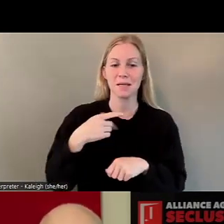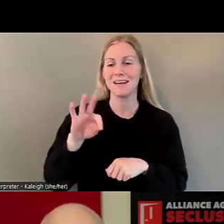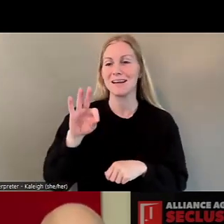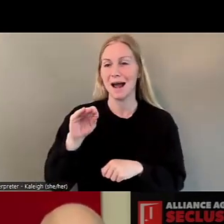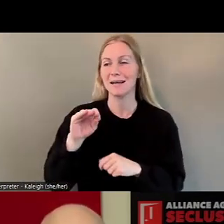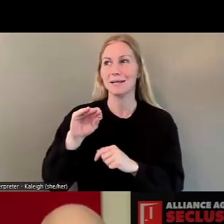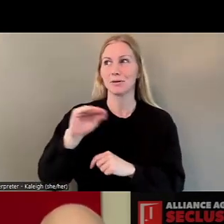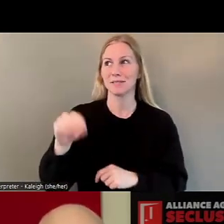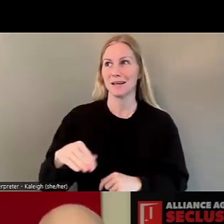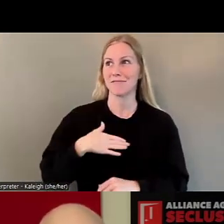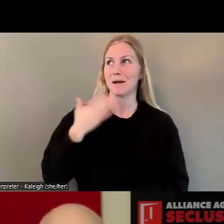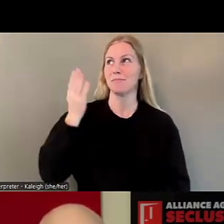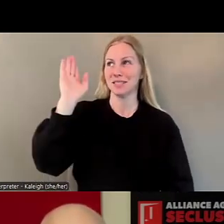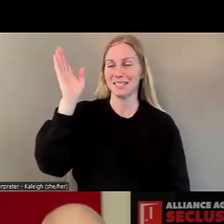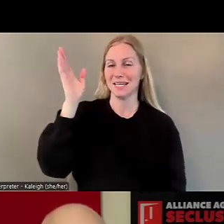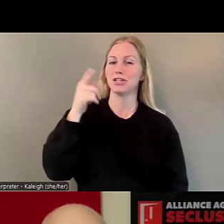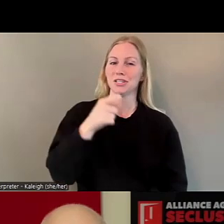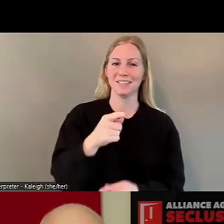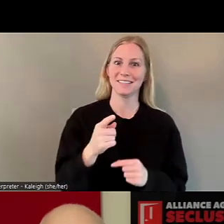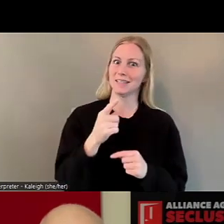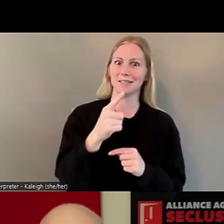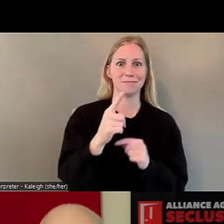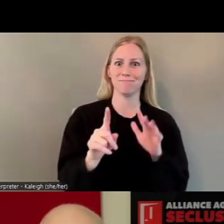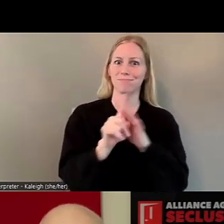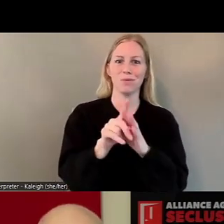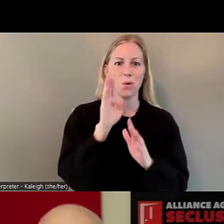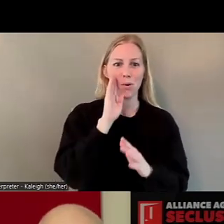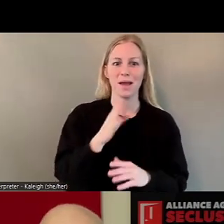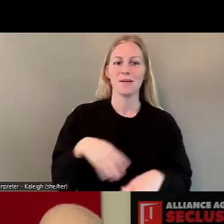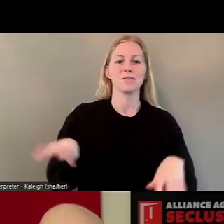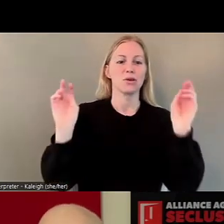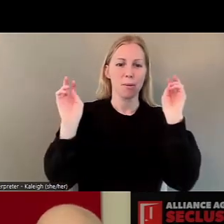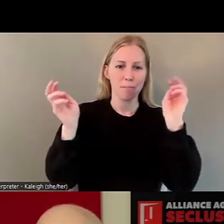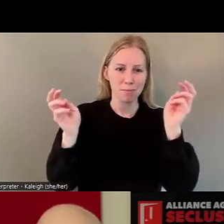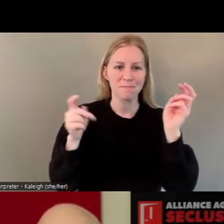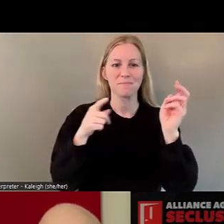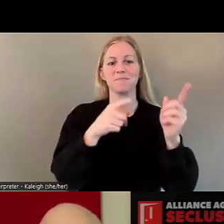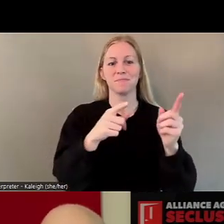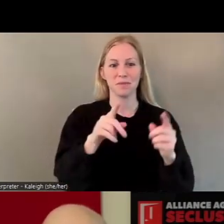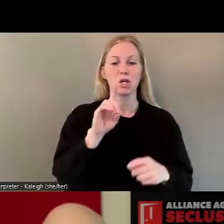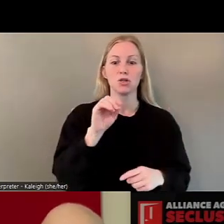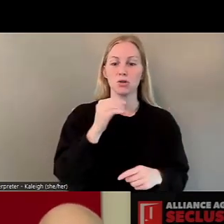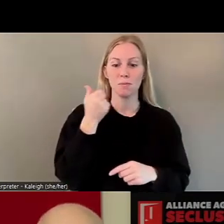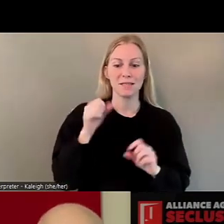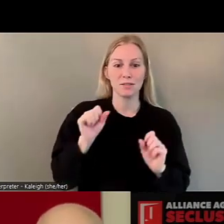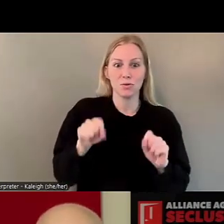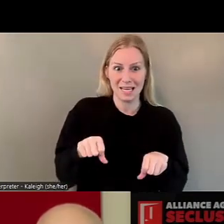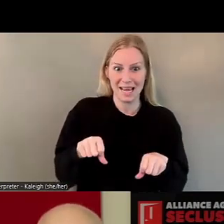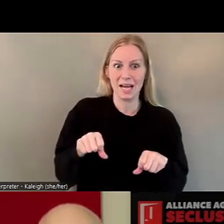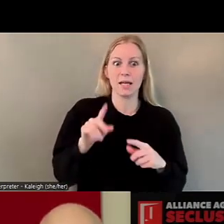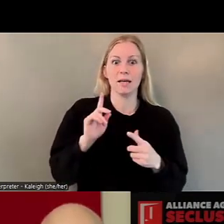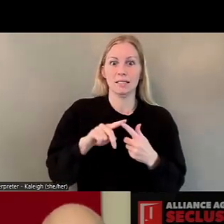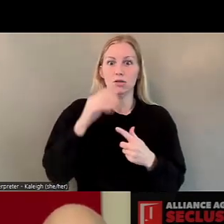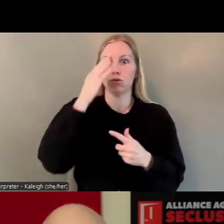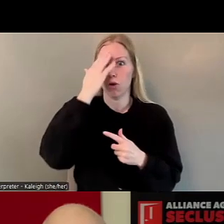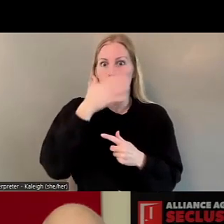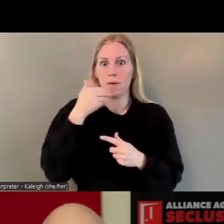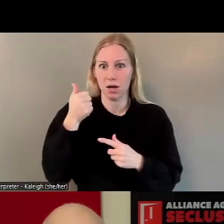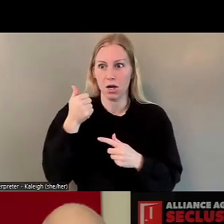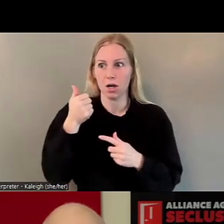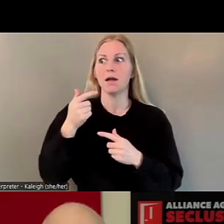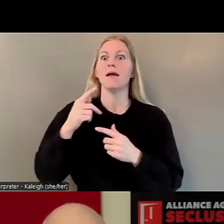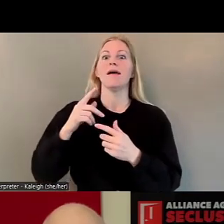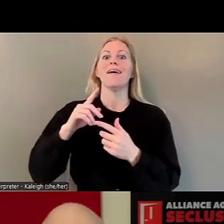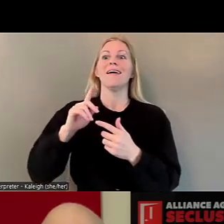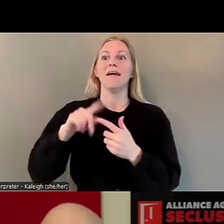presentations. Maya Angelou said famously, "Do the best you can until you know better, and then when you know better, do better." Today,